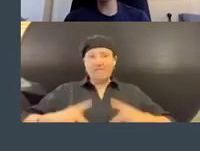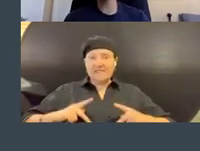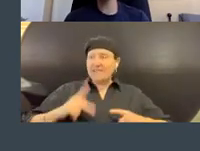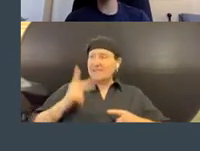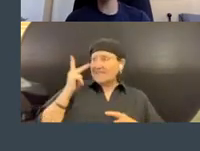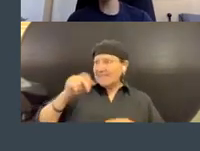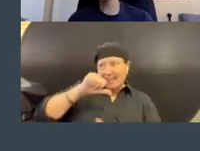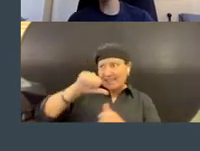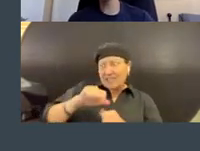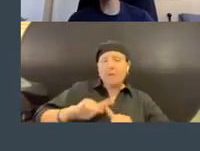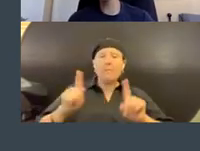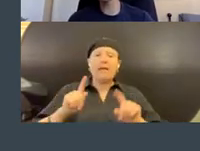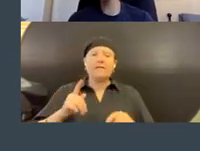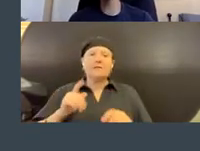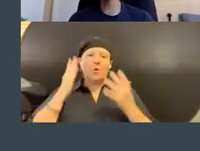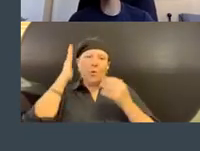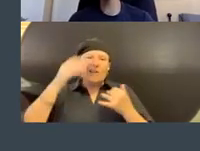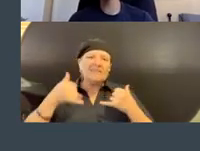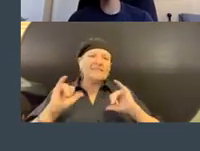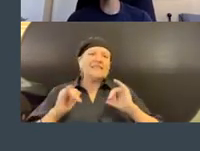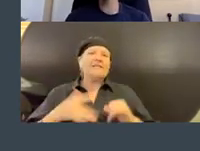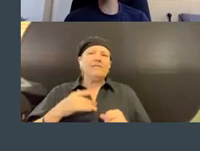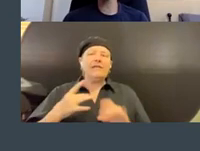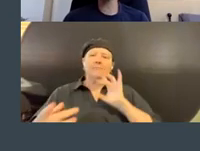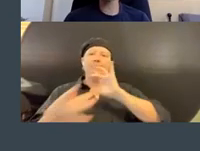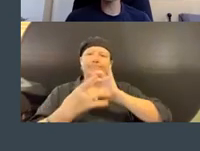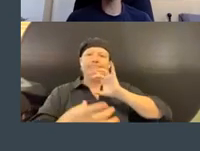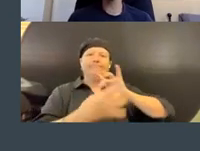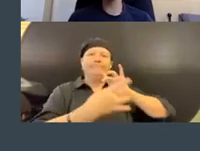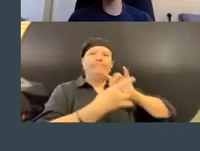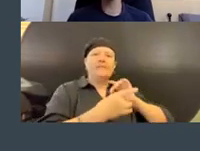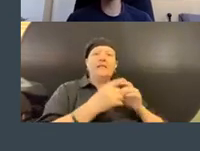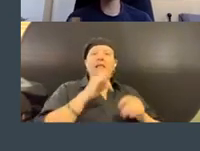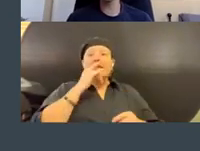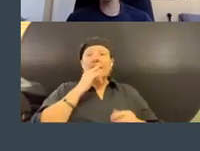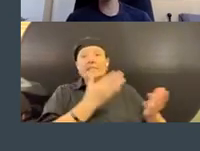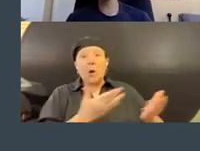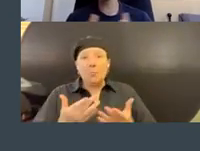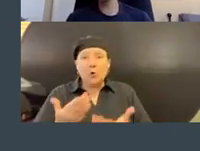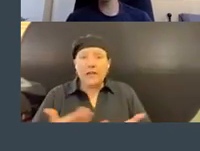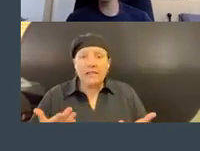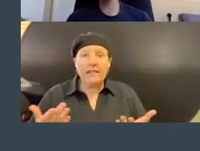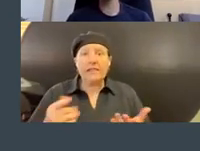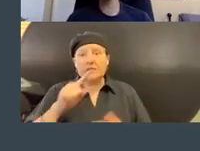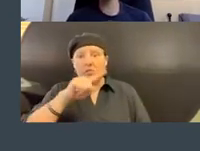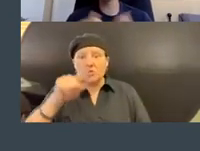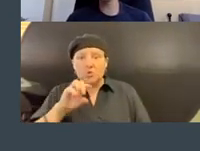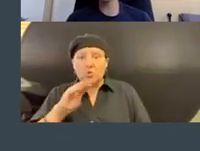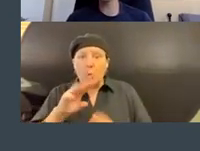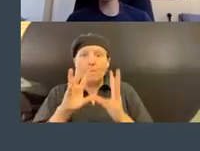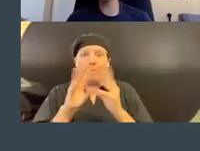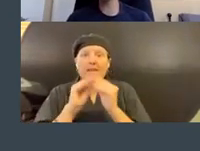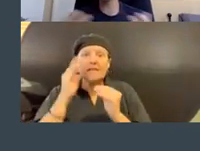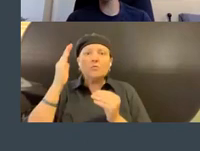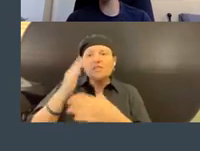other. So we're encouraging the teachers to spend at least 2 weeks, where kids are bringing items to the Zoom sessions and sharing them, and they're learning about